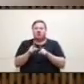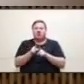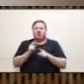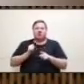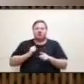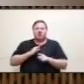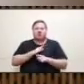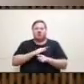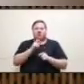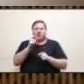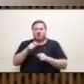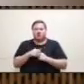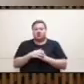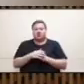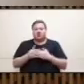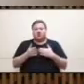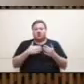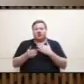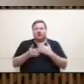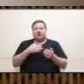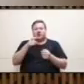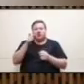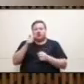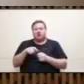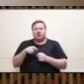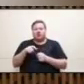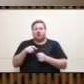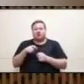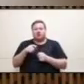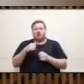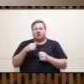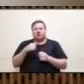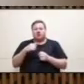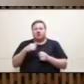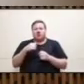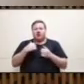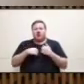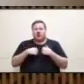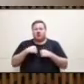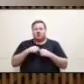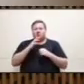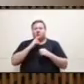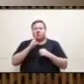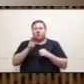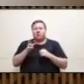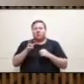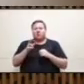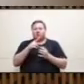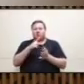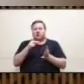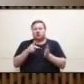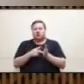that anyone who qualifies to act or directly report into that position, they are eligible to